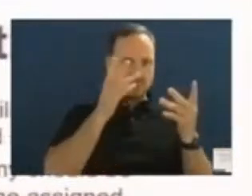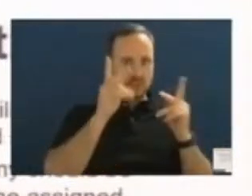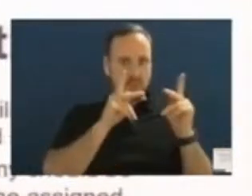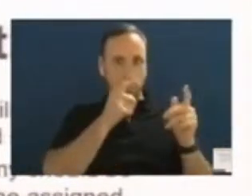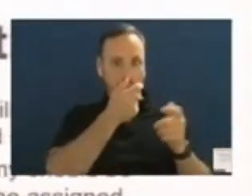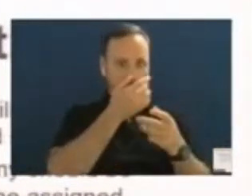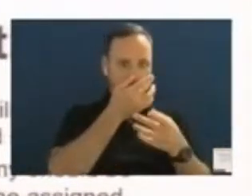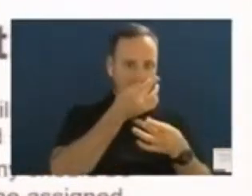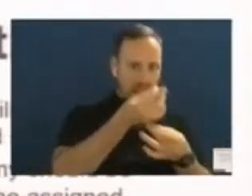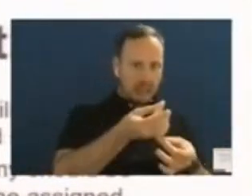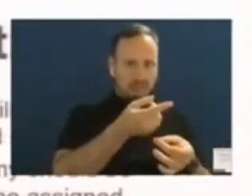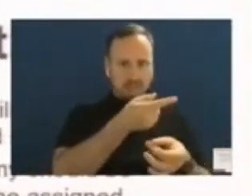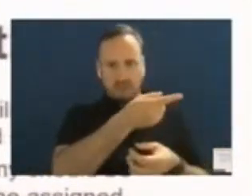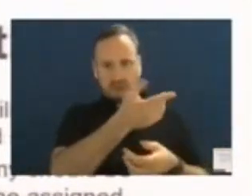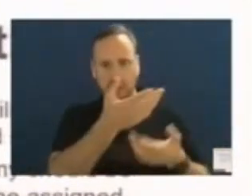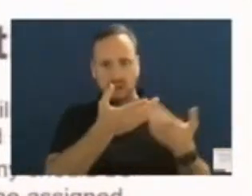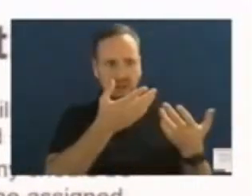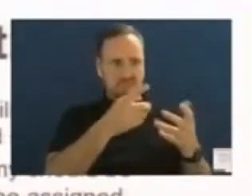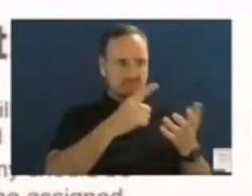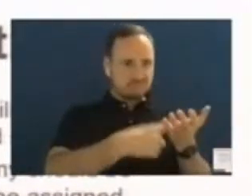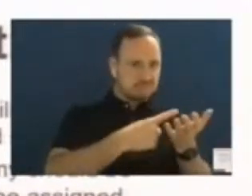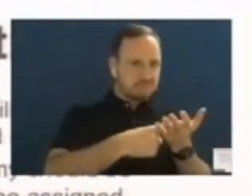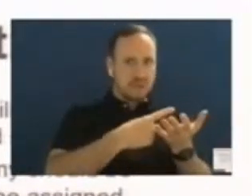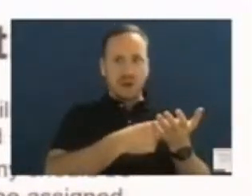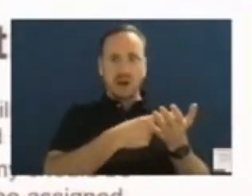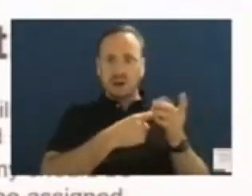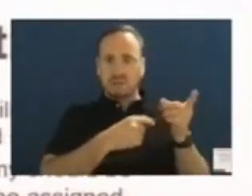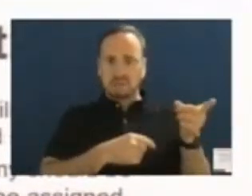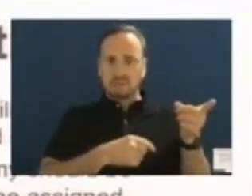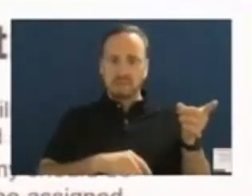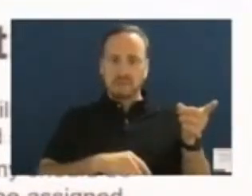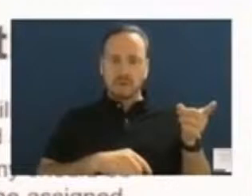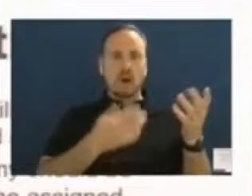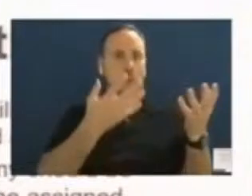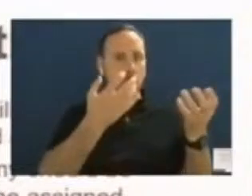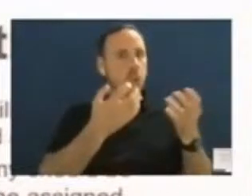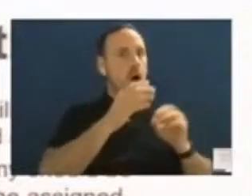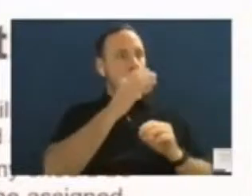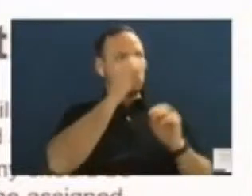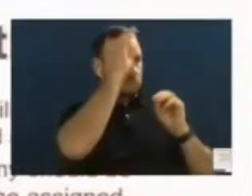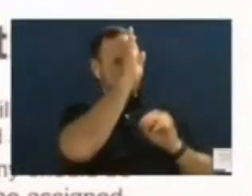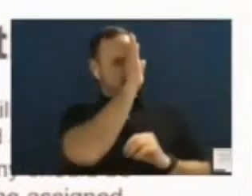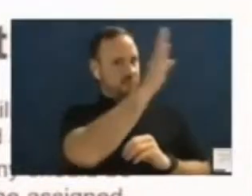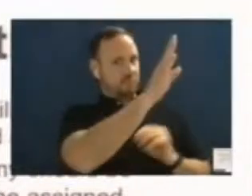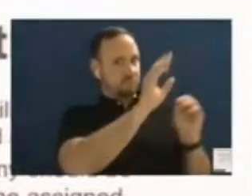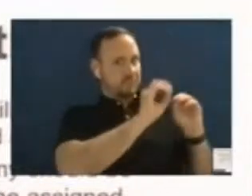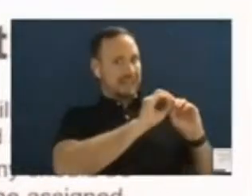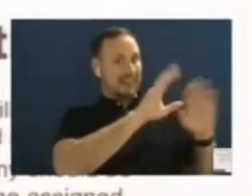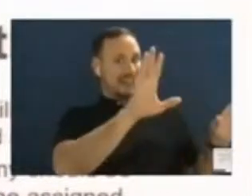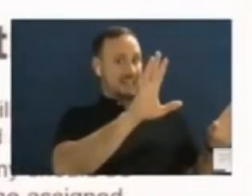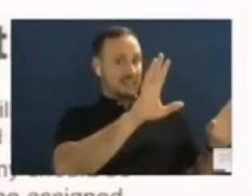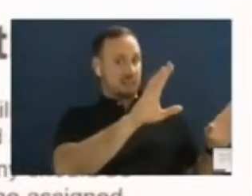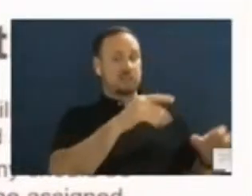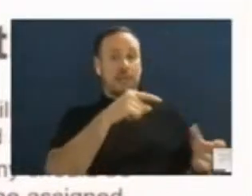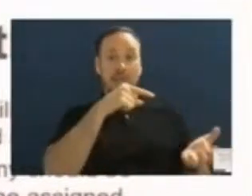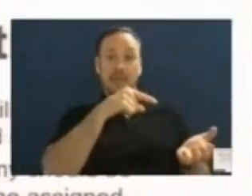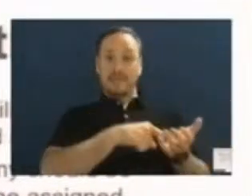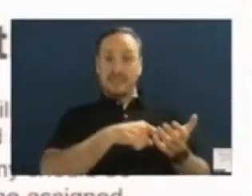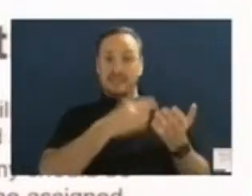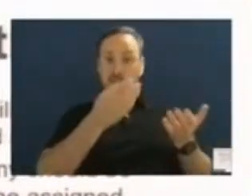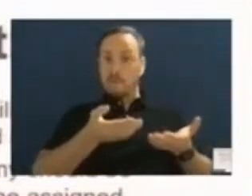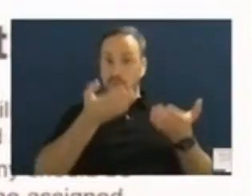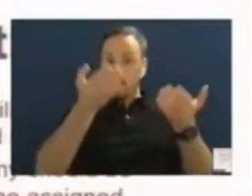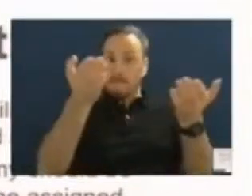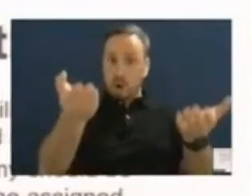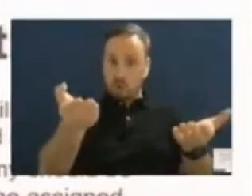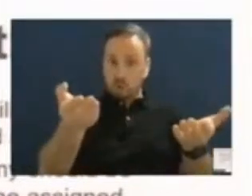of our academic year, and we want to make sure that our families hear us loud and clear that in this particular proposal, as our district is considering moving